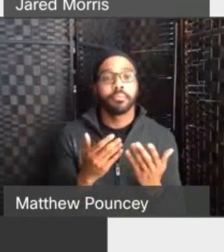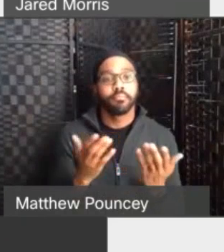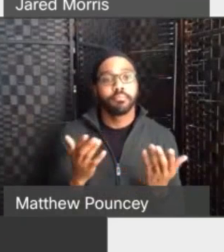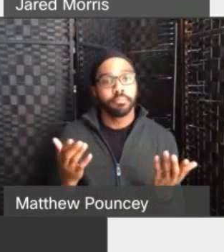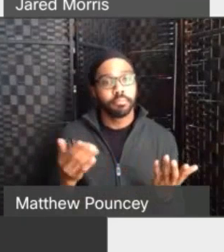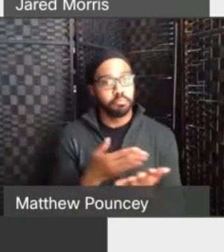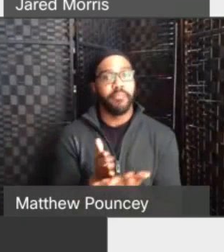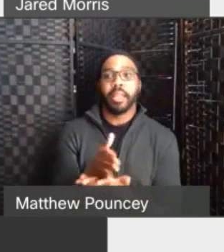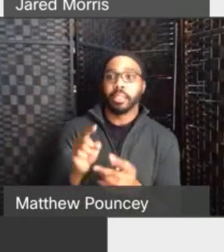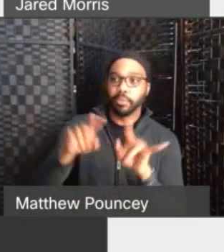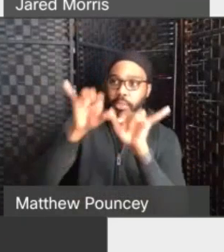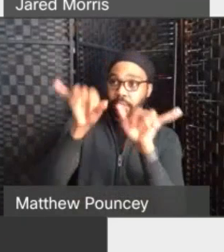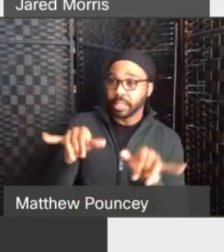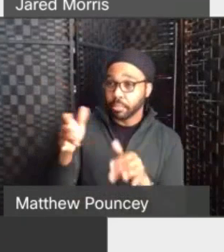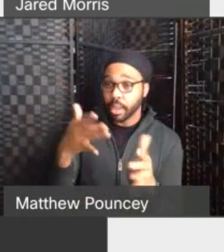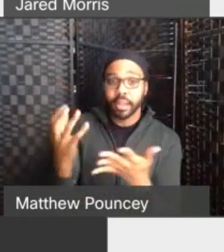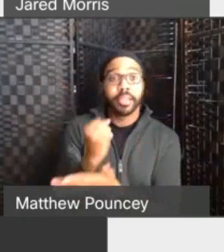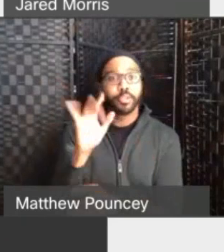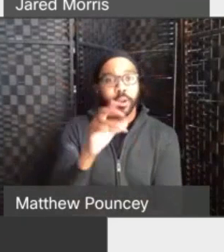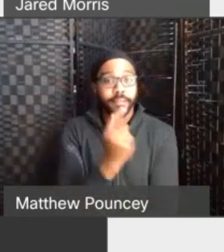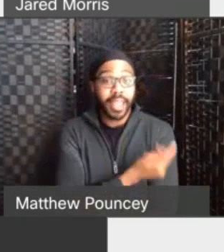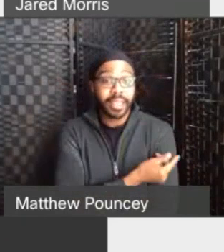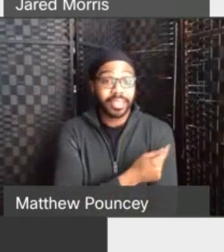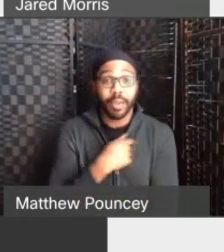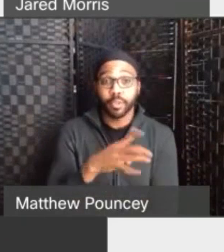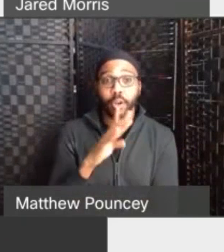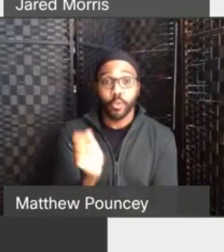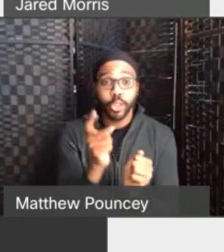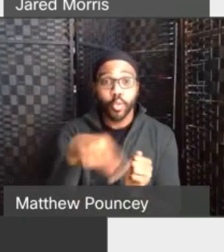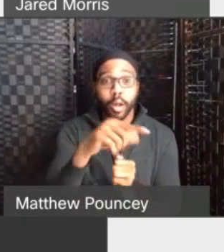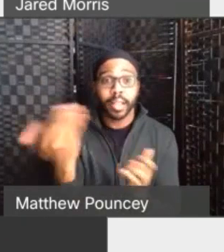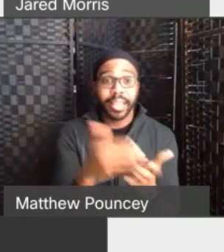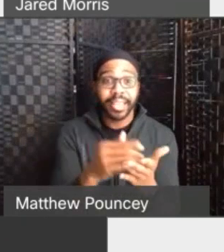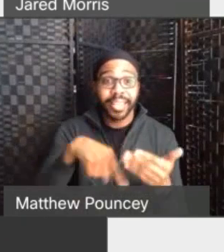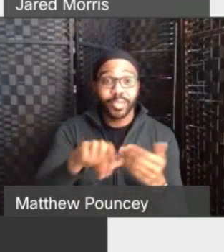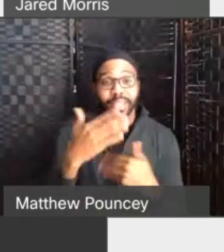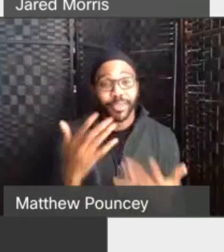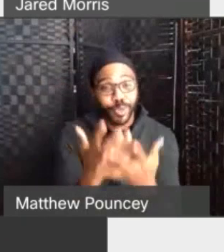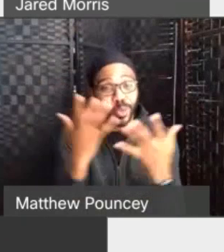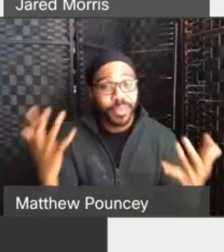different systems to get your vaccine. So I will talk with everyone next week. Thank you very much.